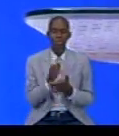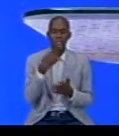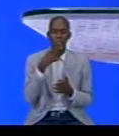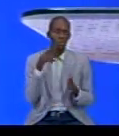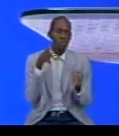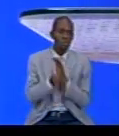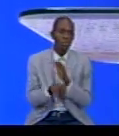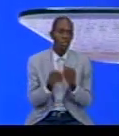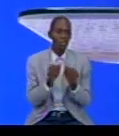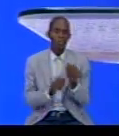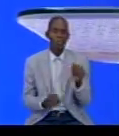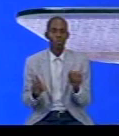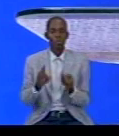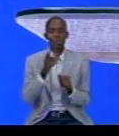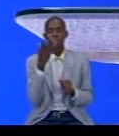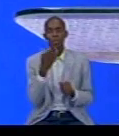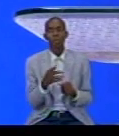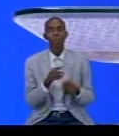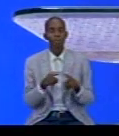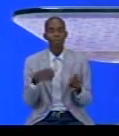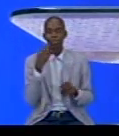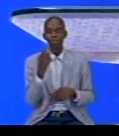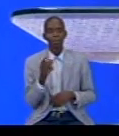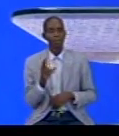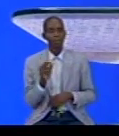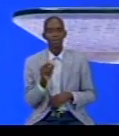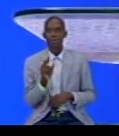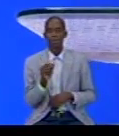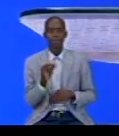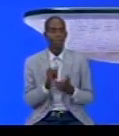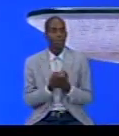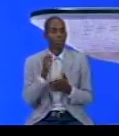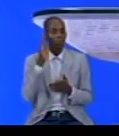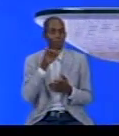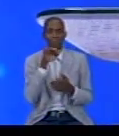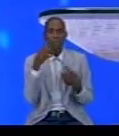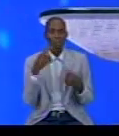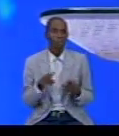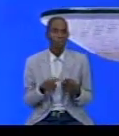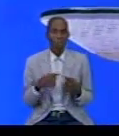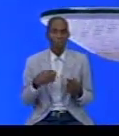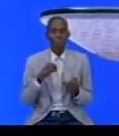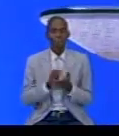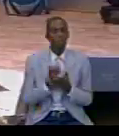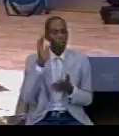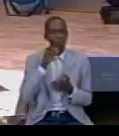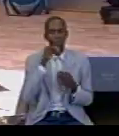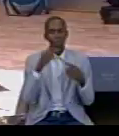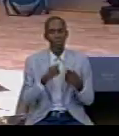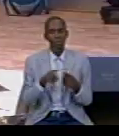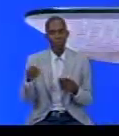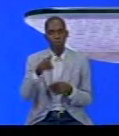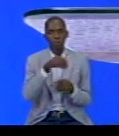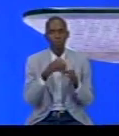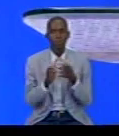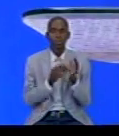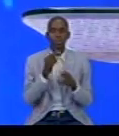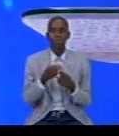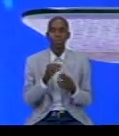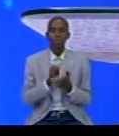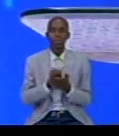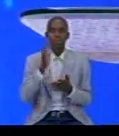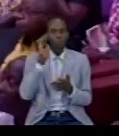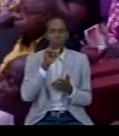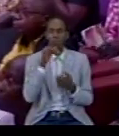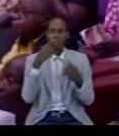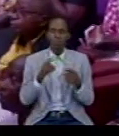was there. But he said, that will not happen to me and that will not happen to you. I said that will not